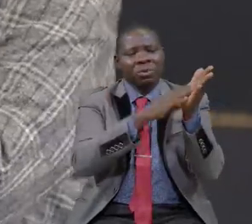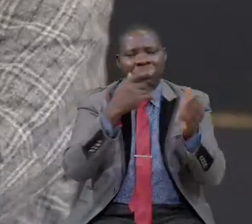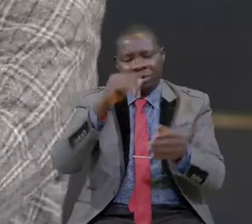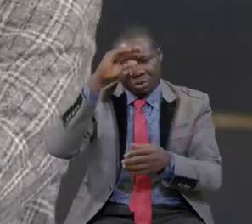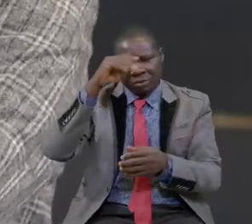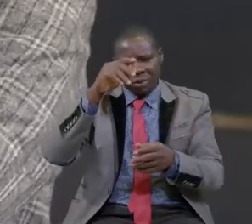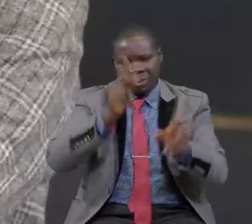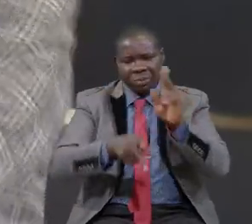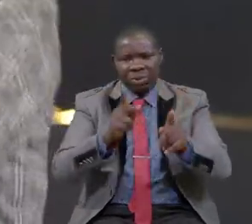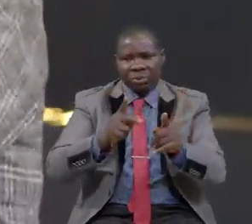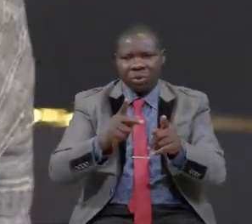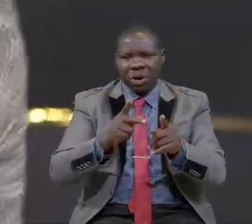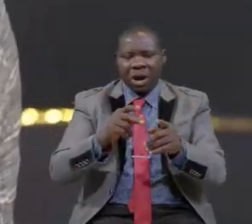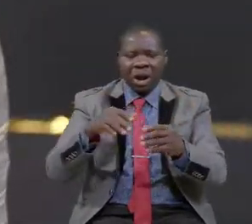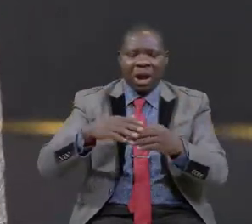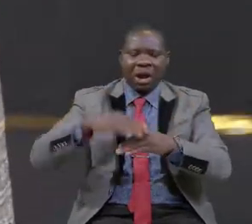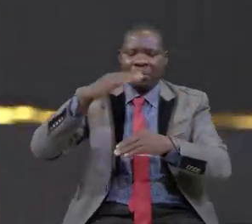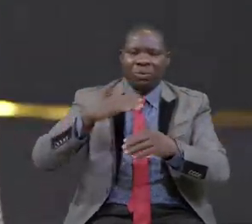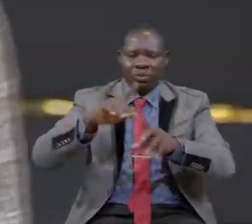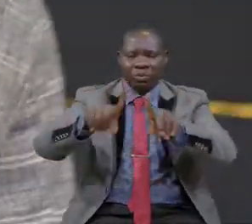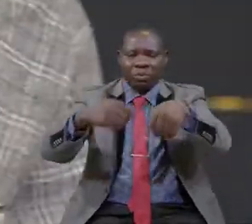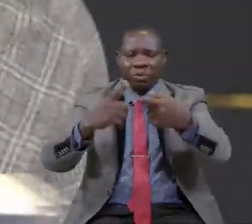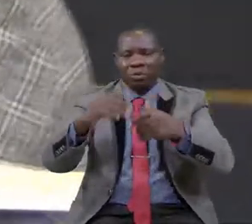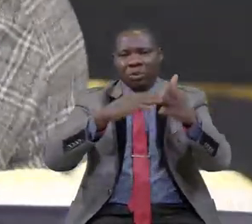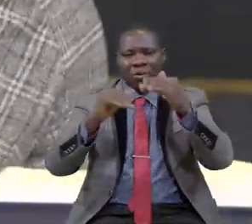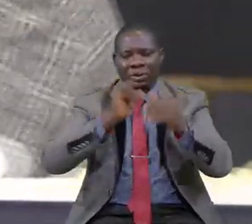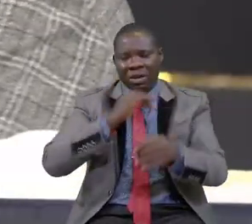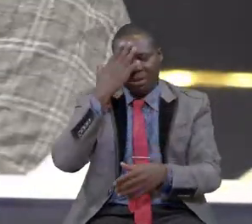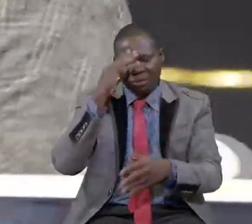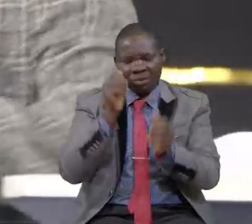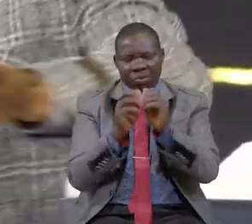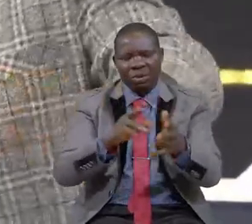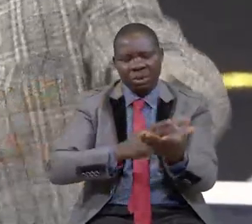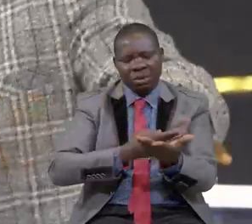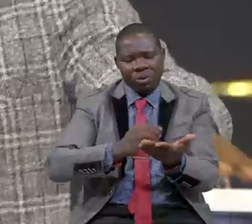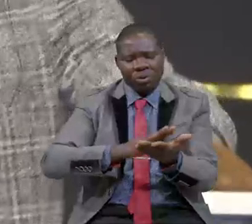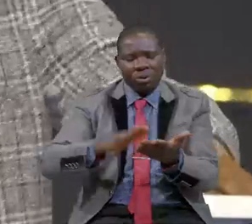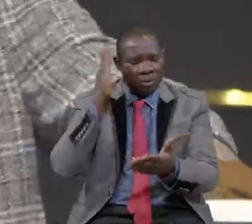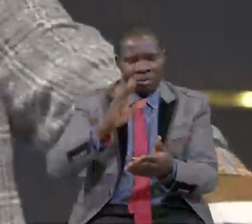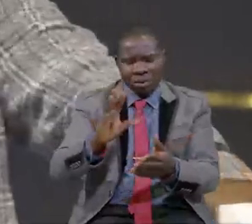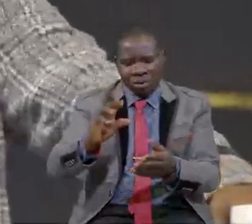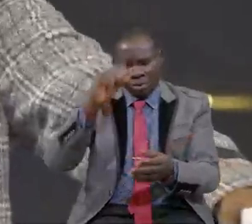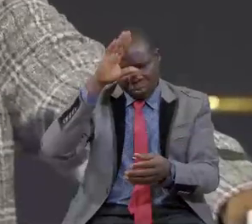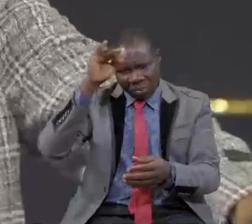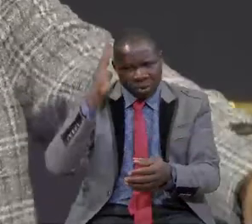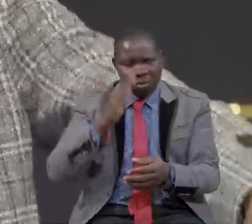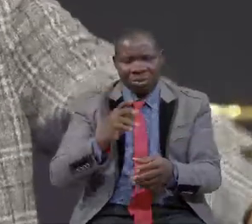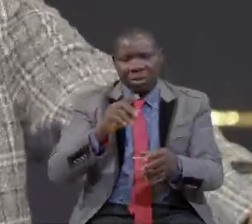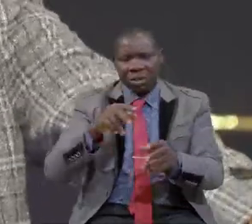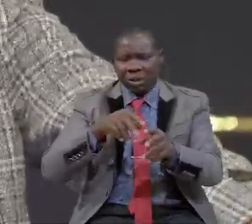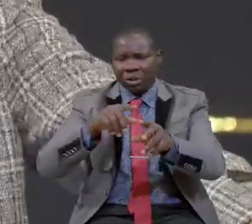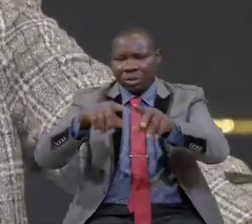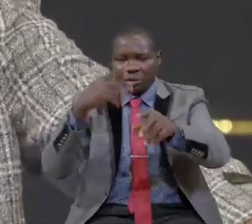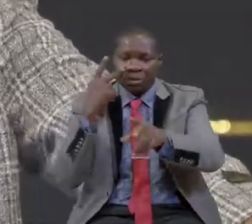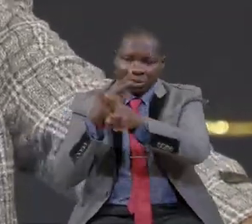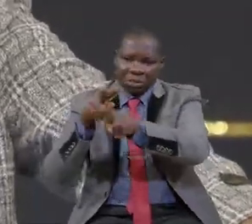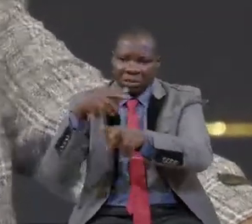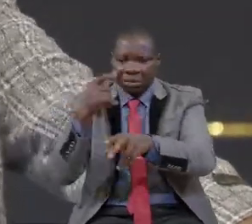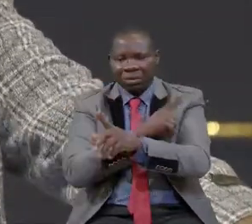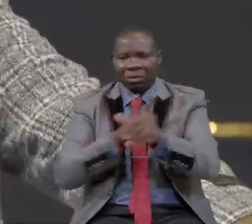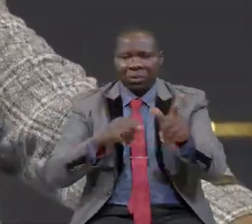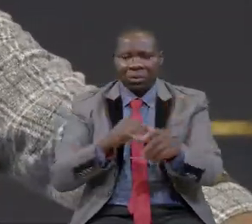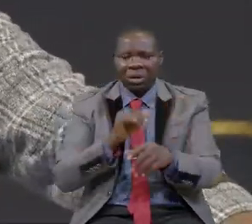to heaven. I know, without holiness no man shall see the Lord. I'm not talking about that now. I want honor from